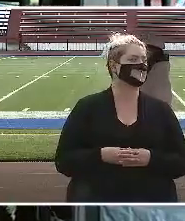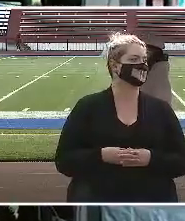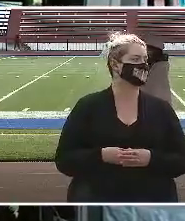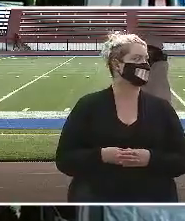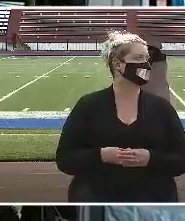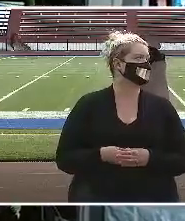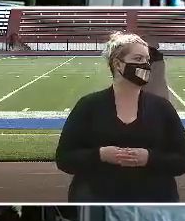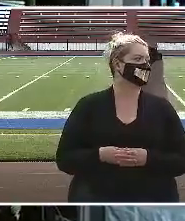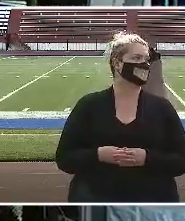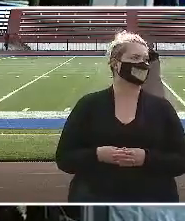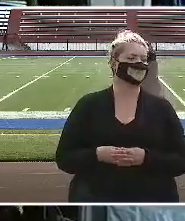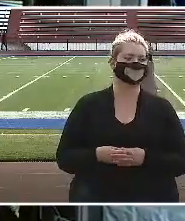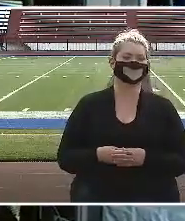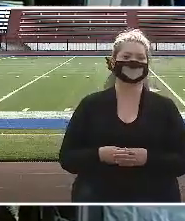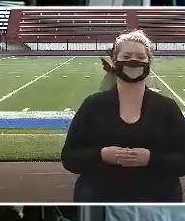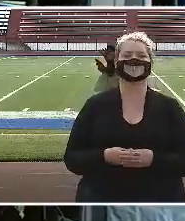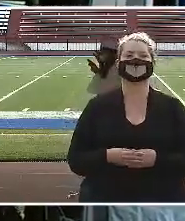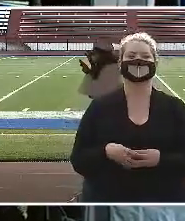Eric Zastanivsky.